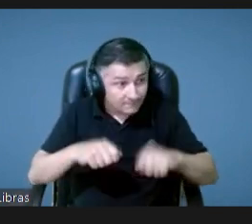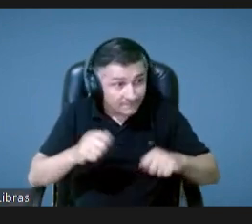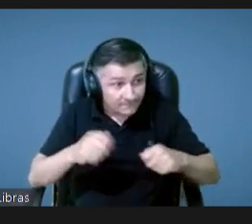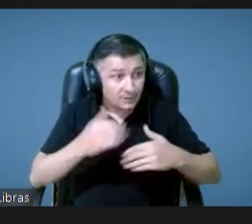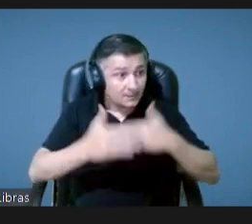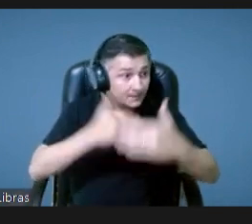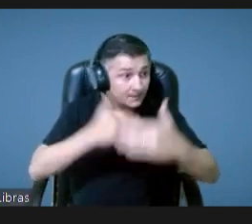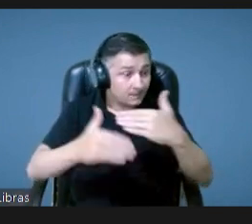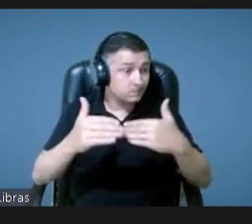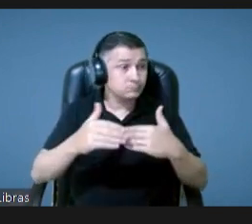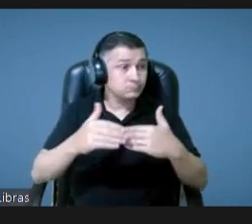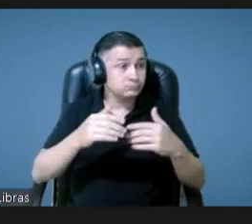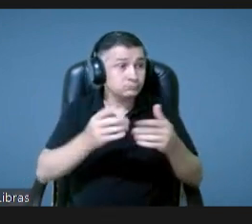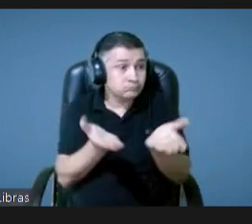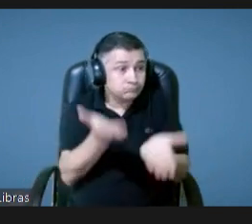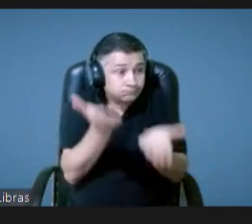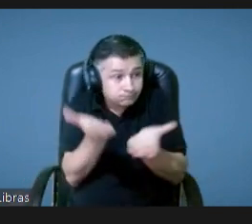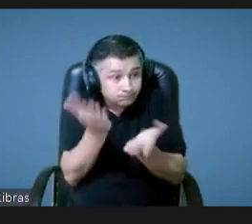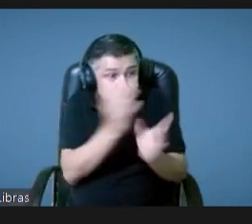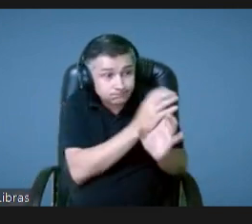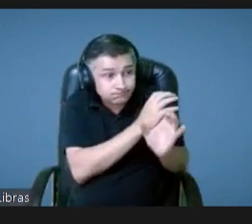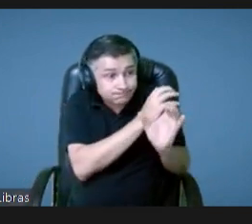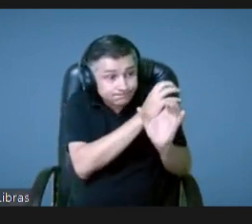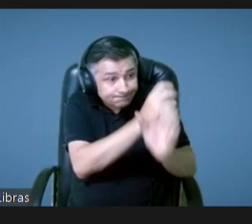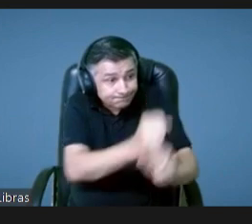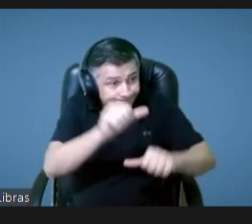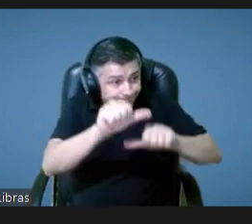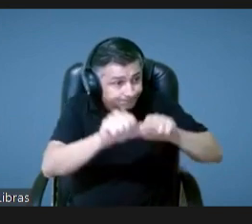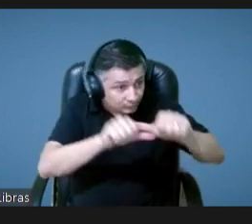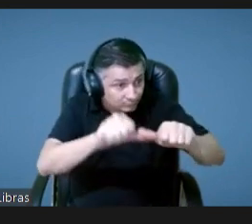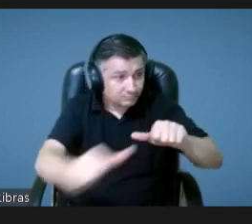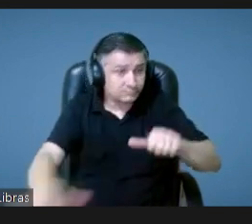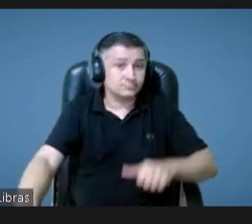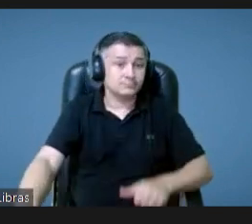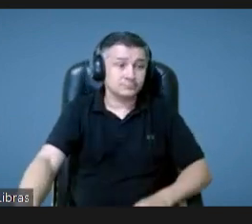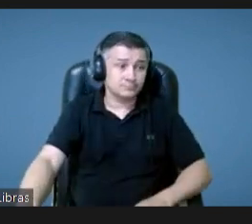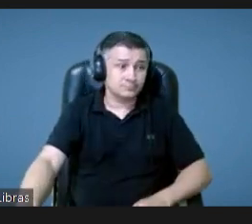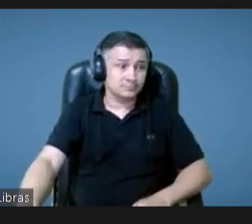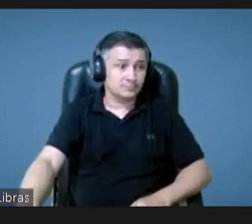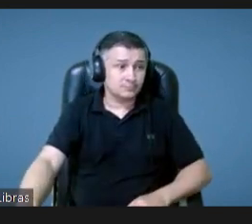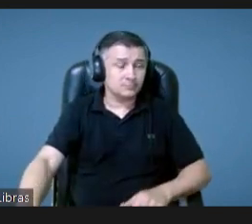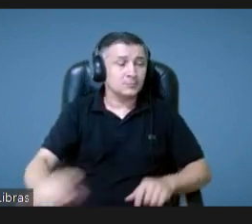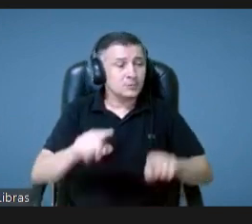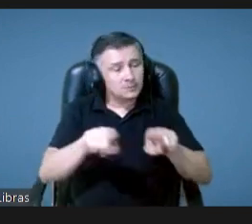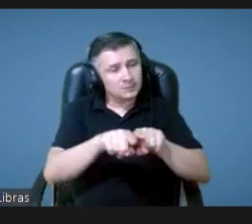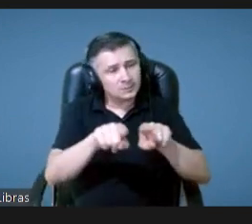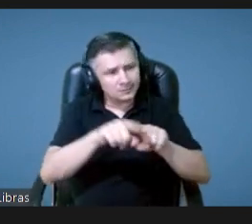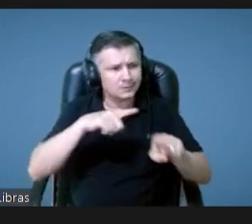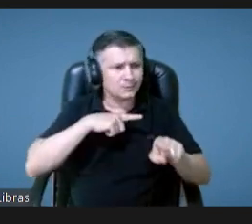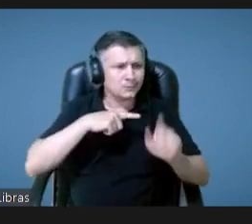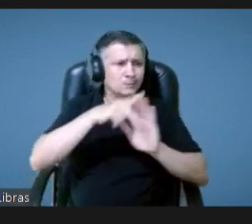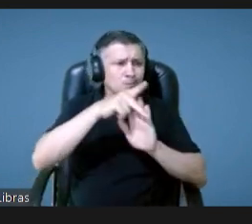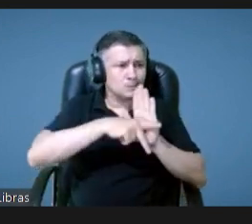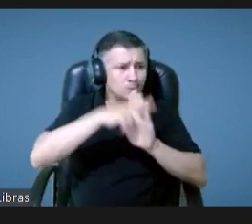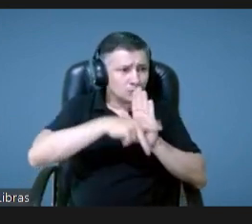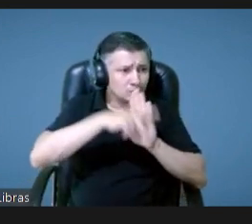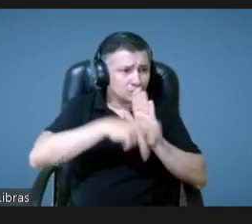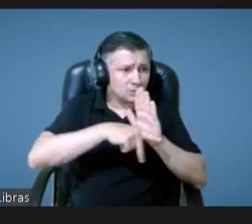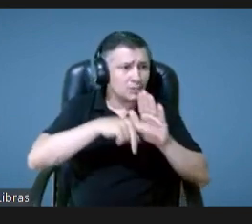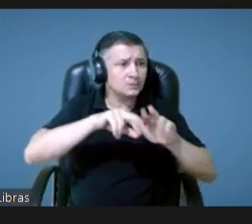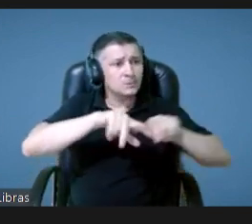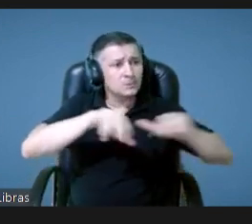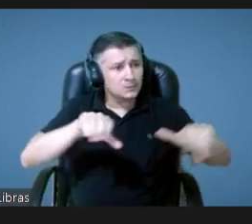and we believe that there is going to be a rebalancing in the next few quarters once we launch the